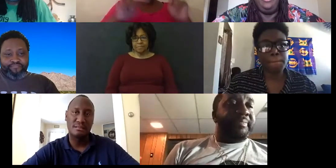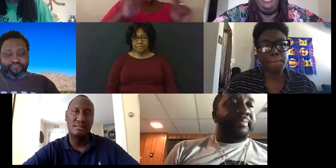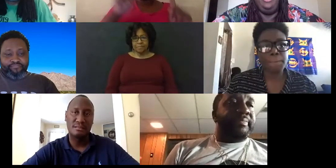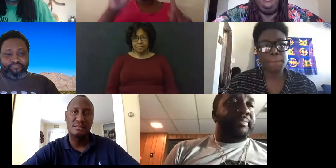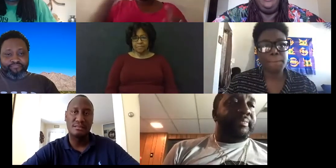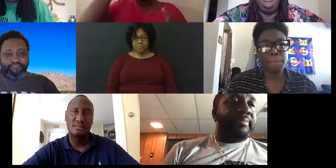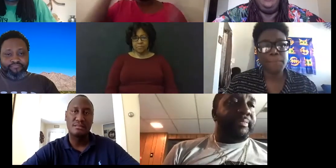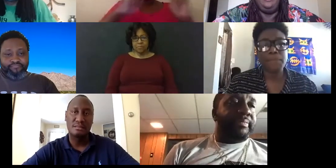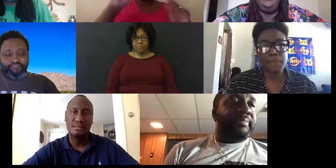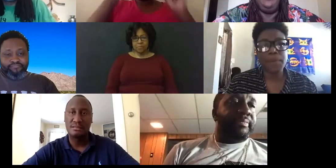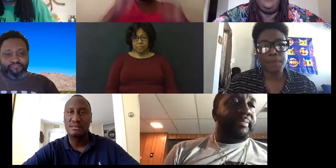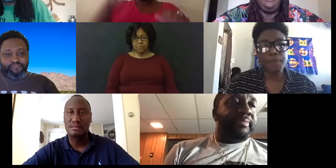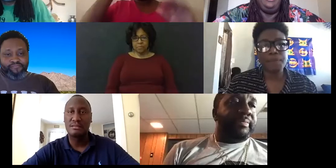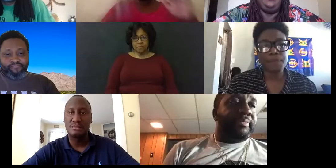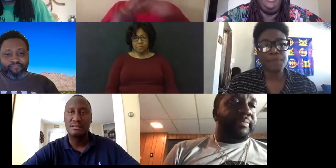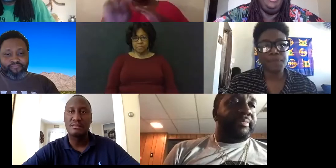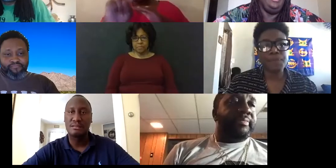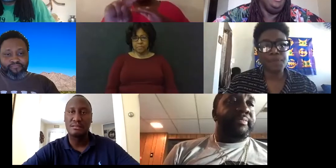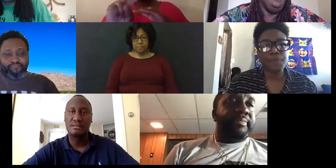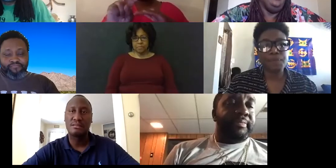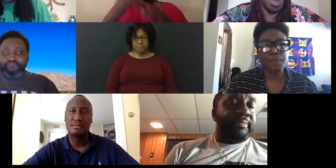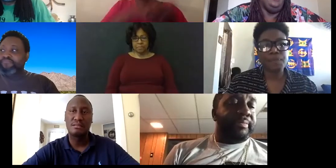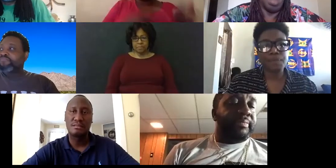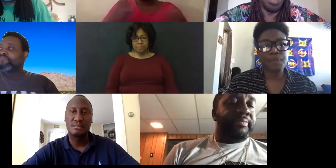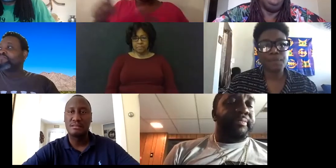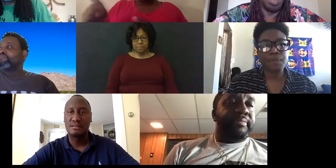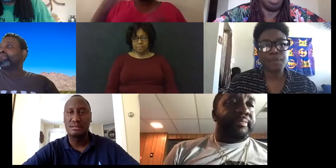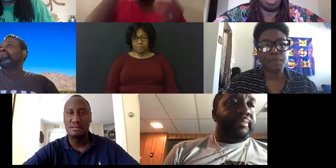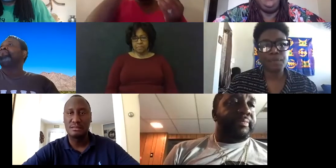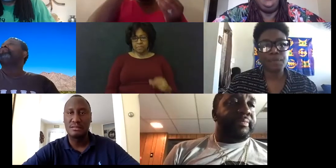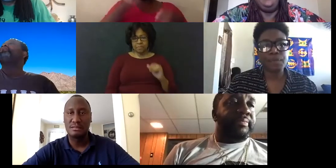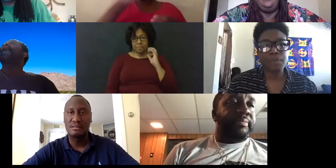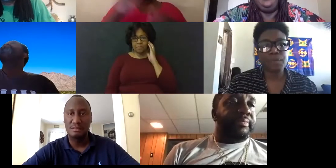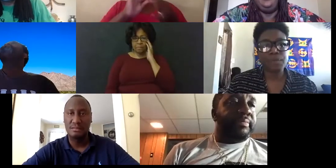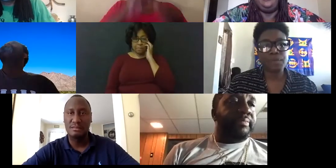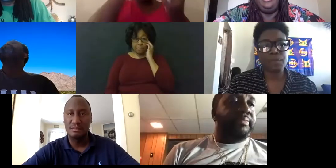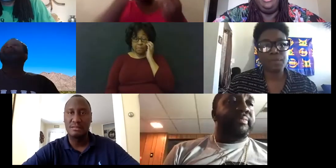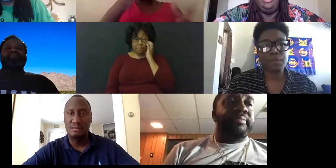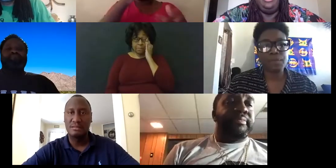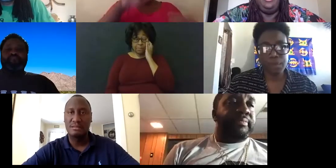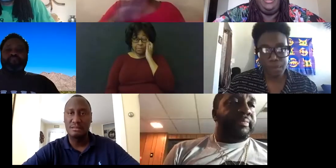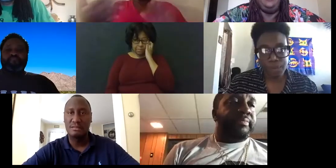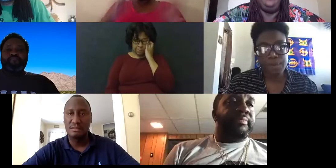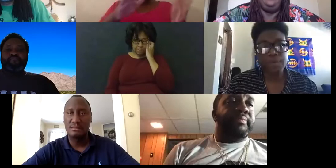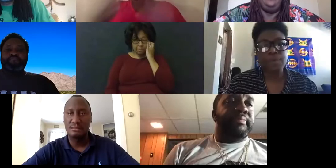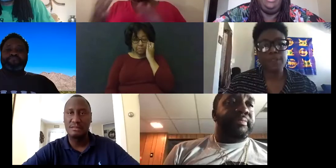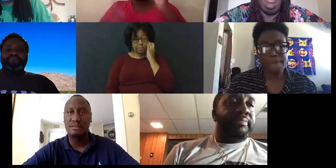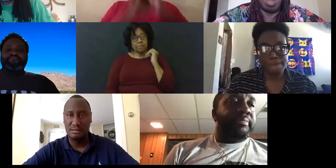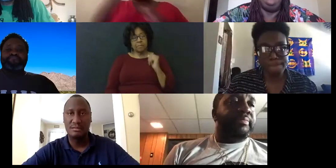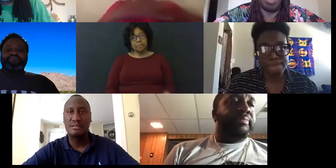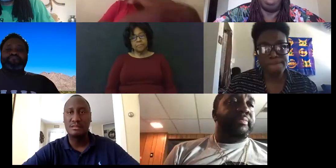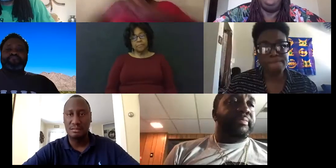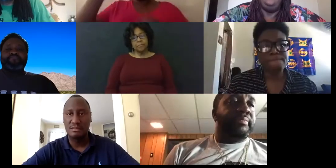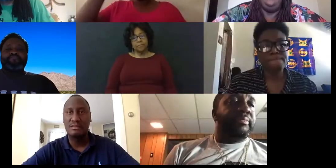way things were going to go in terms of information as well as who's dying, because it's mostly Indigenous Black people,